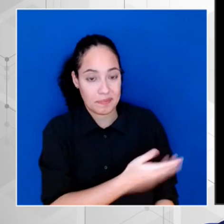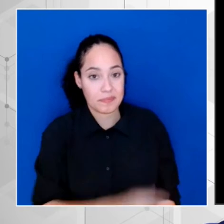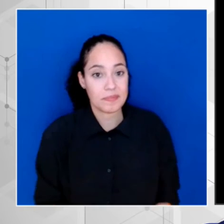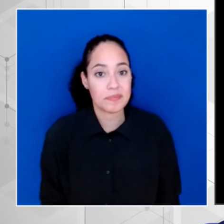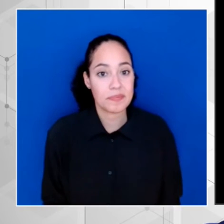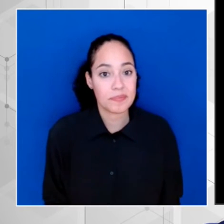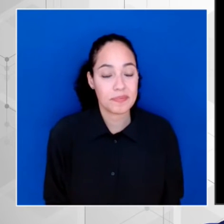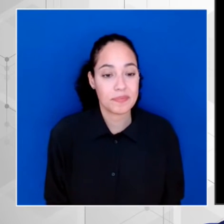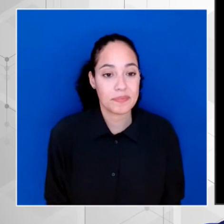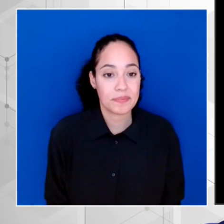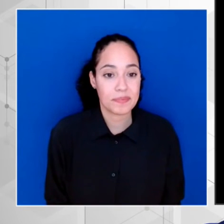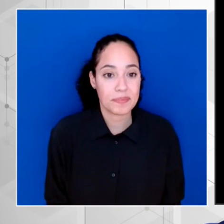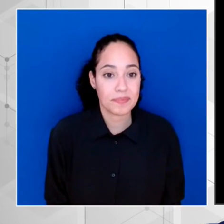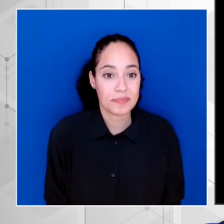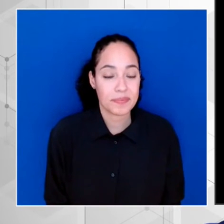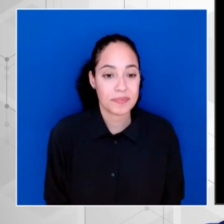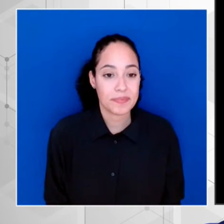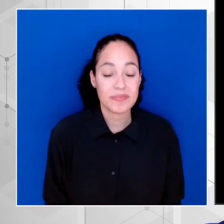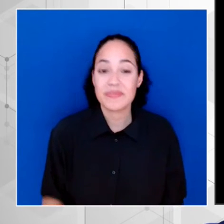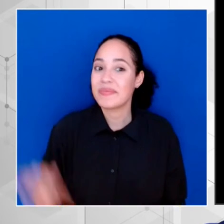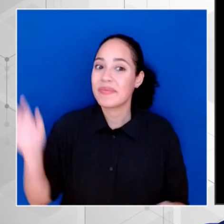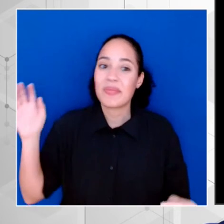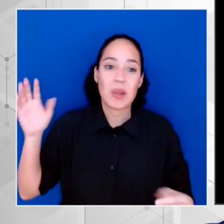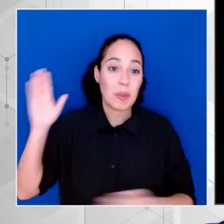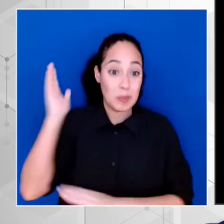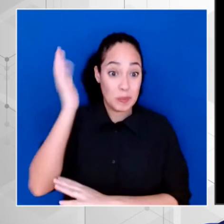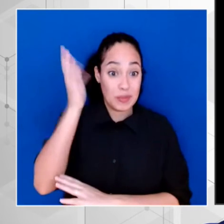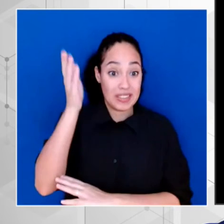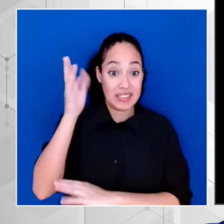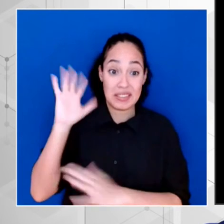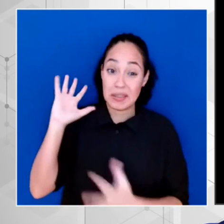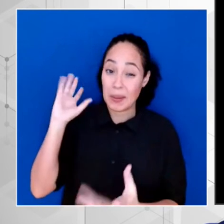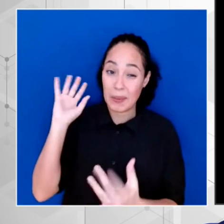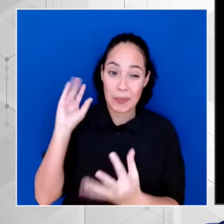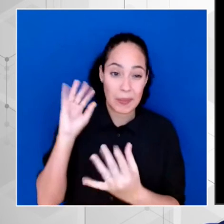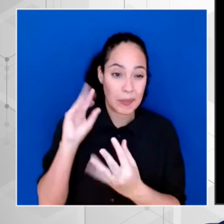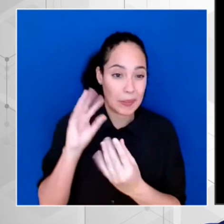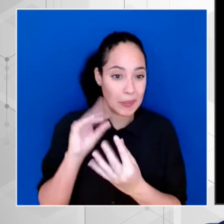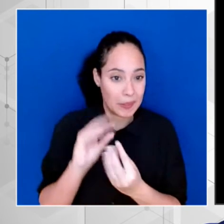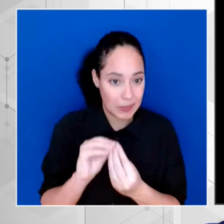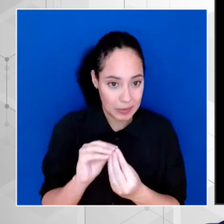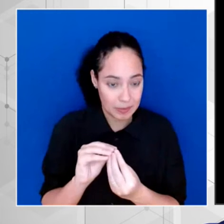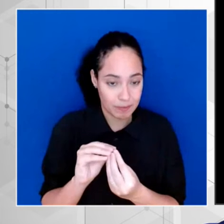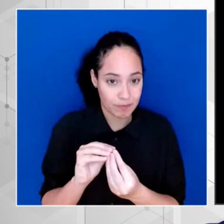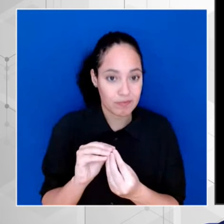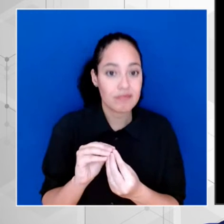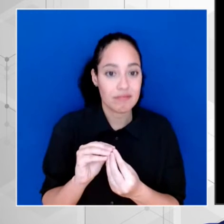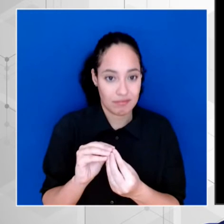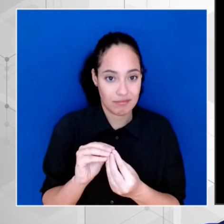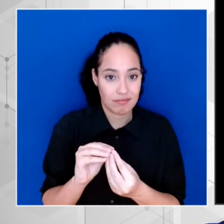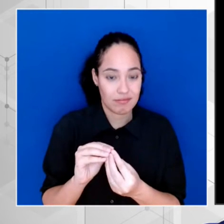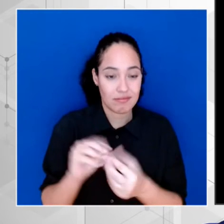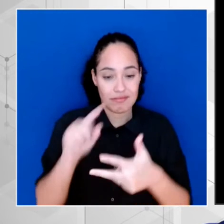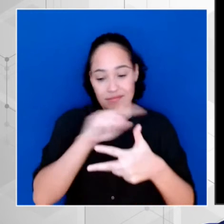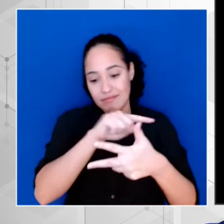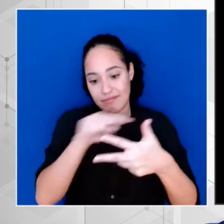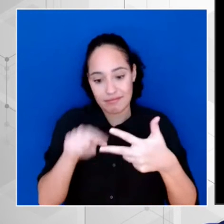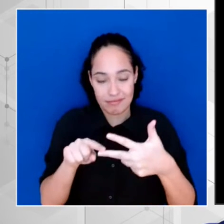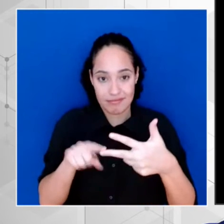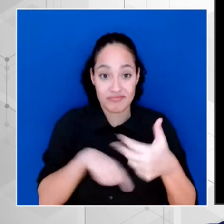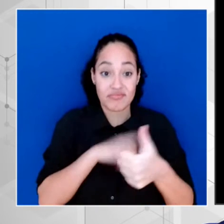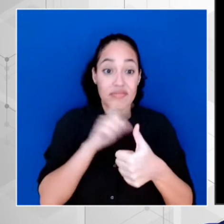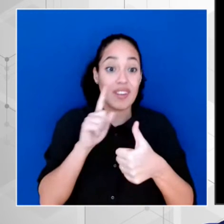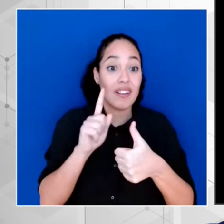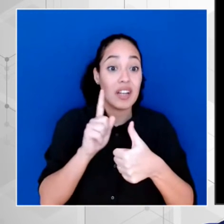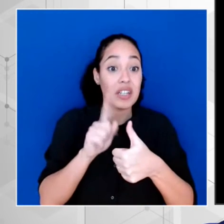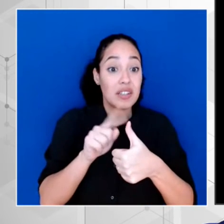So, to summarize all of that, here are the 3 key takeaways. First, good products start with good